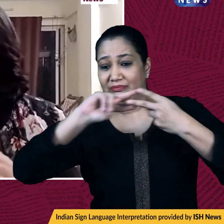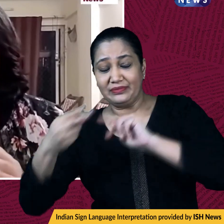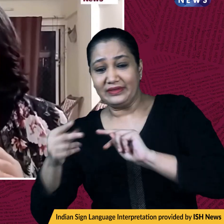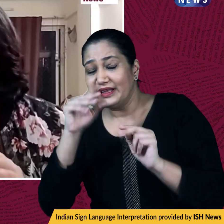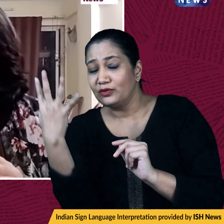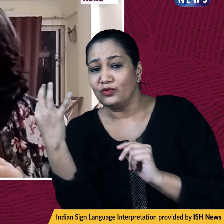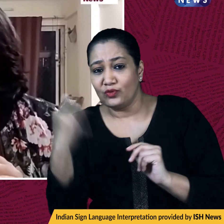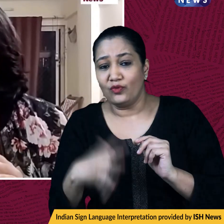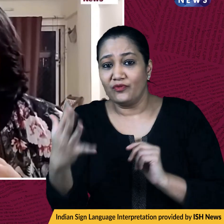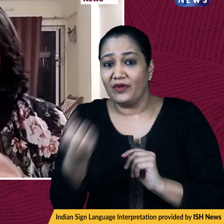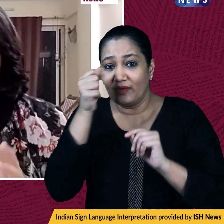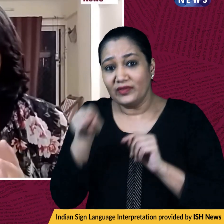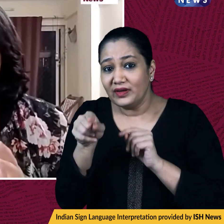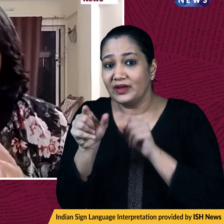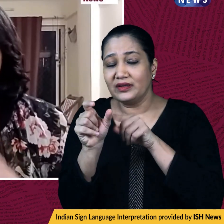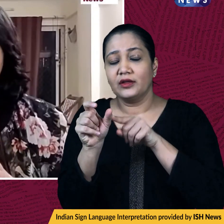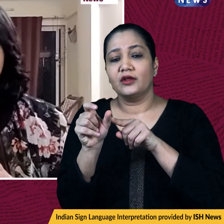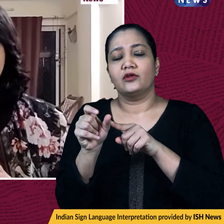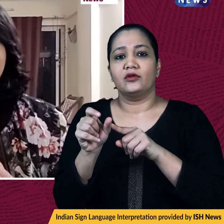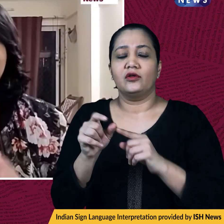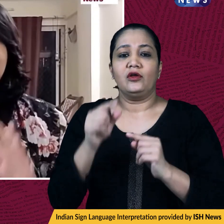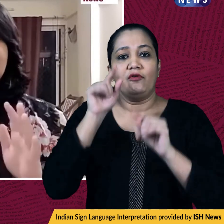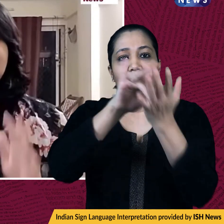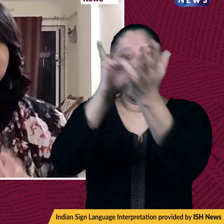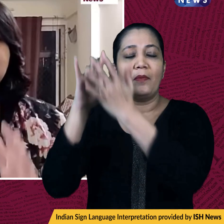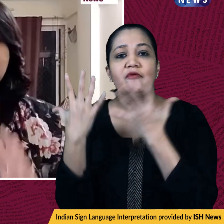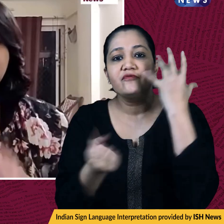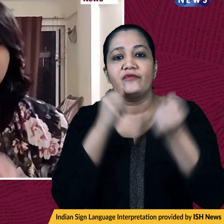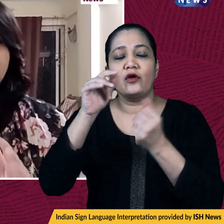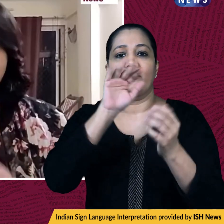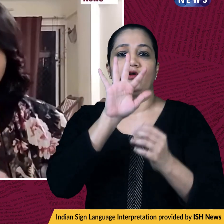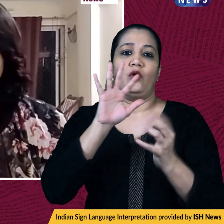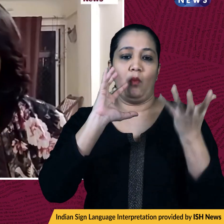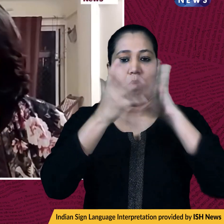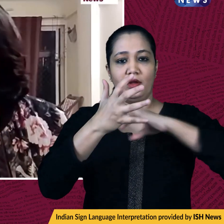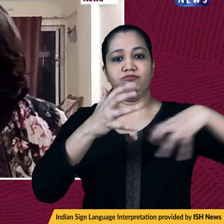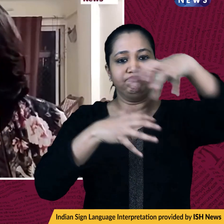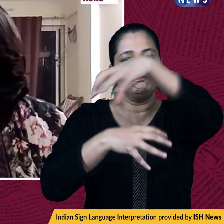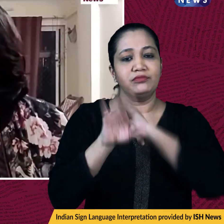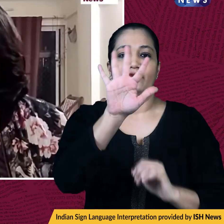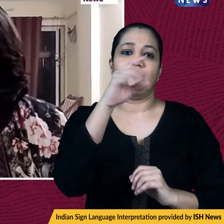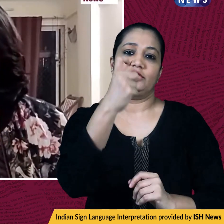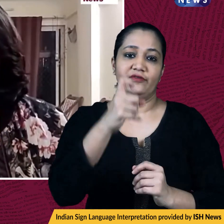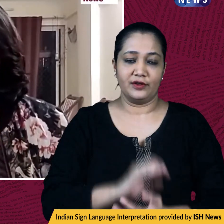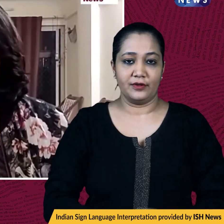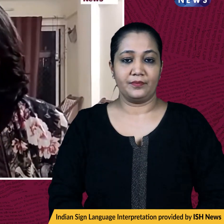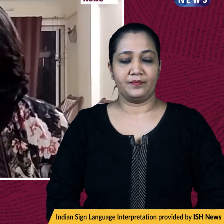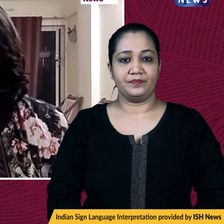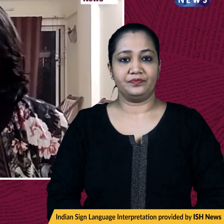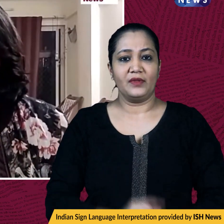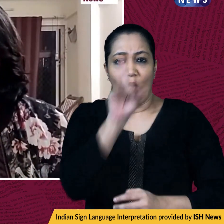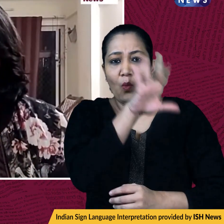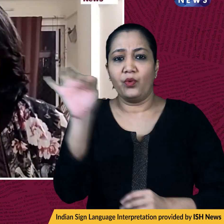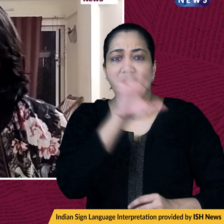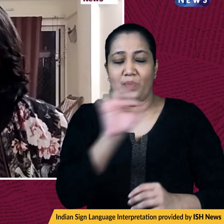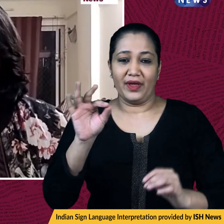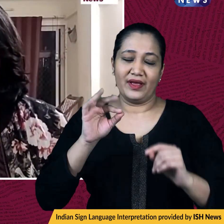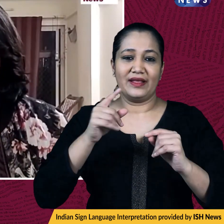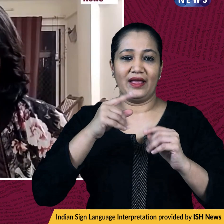Omicron coronavirus variant has now been detected in 57 countries. Now, in its weekly update,